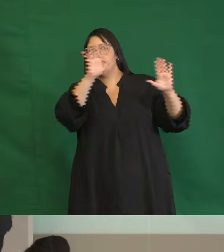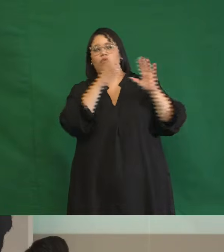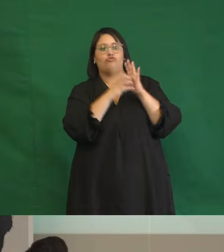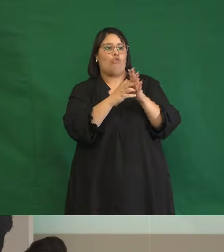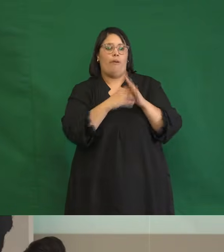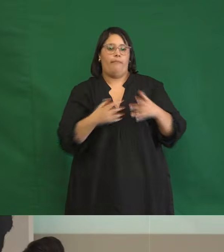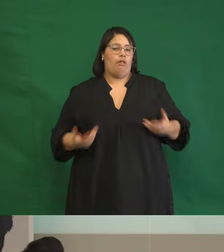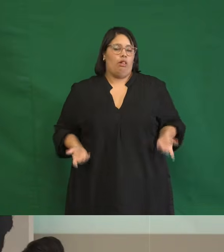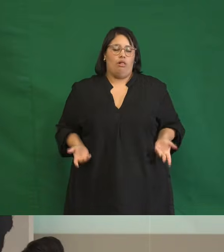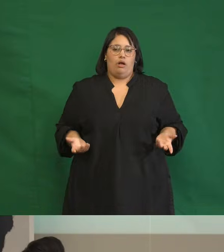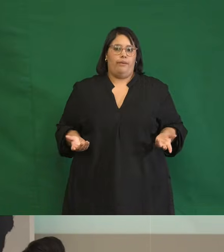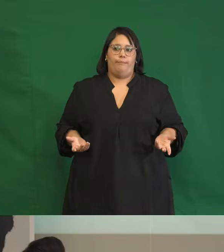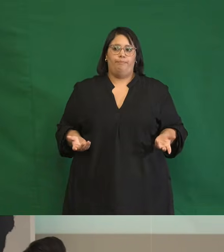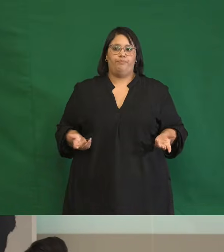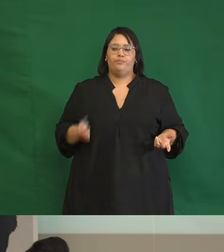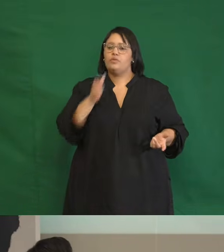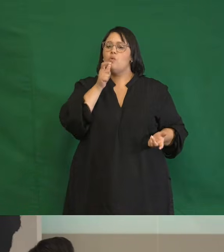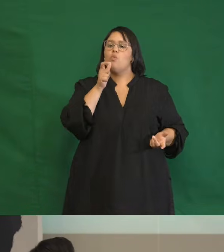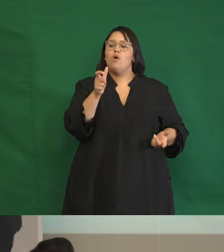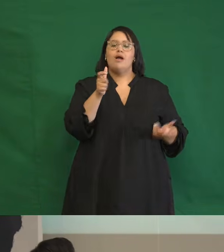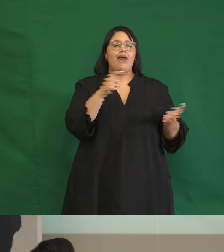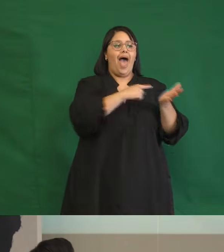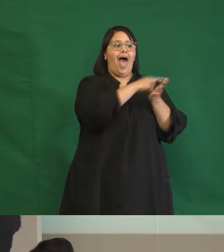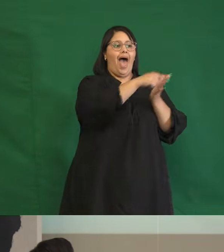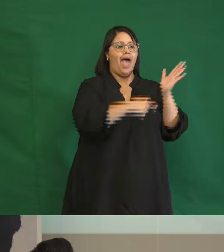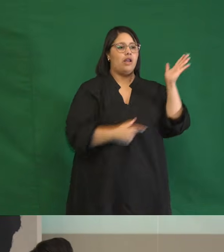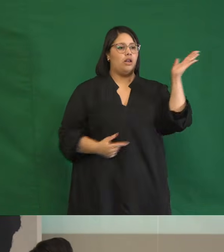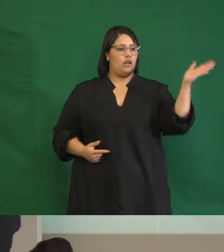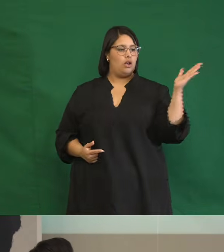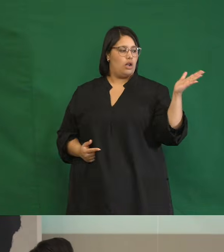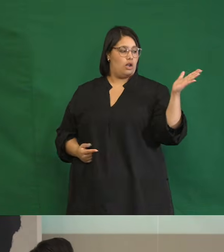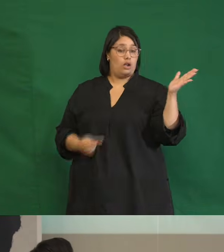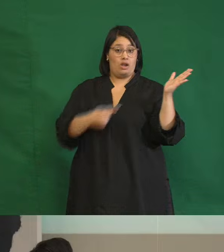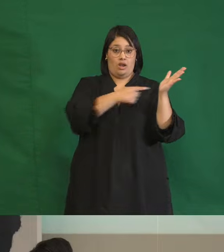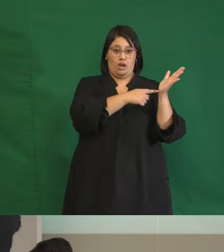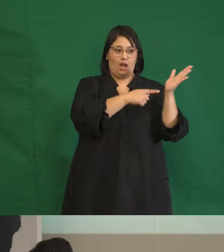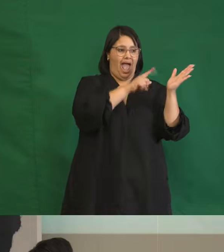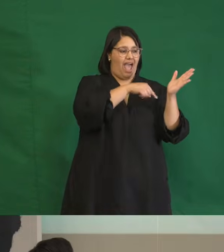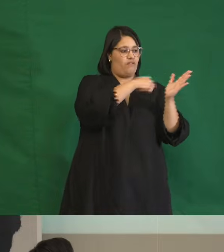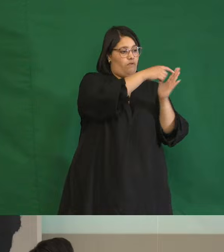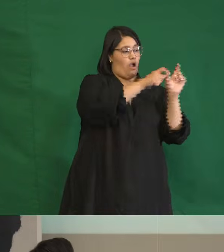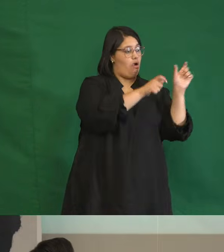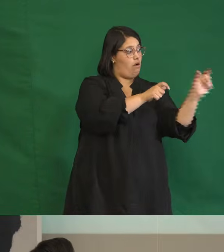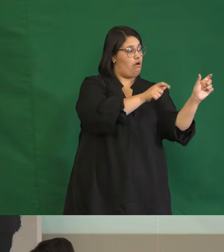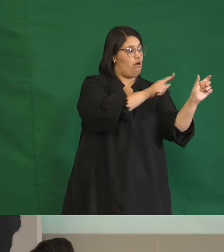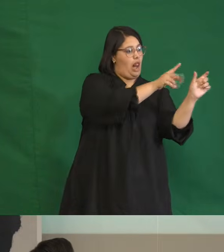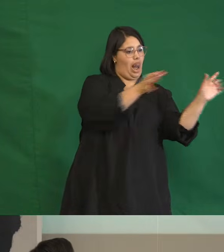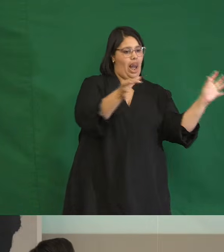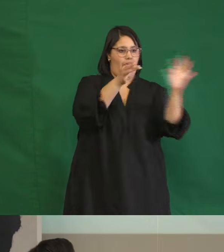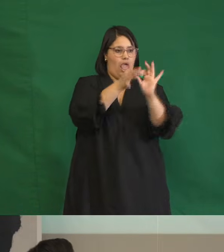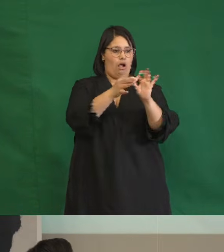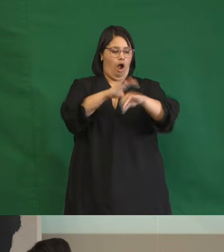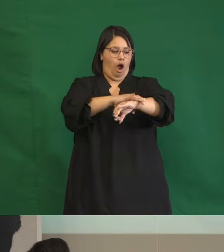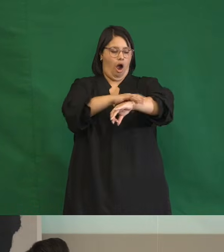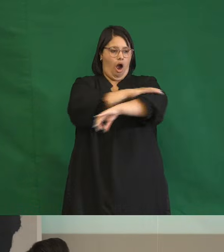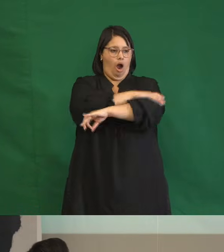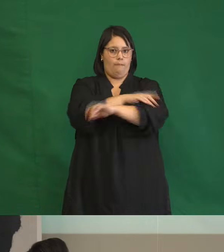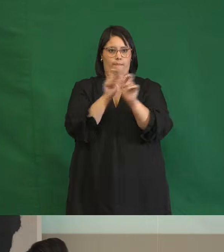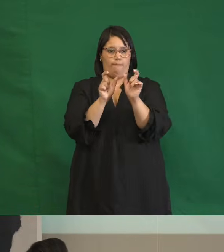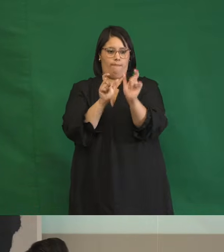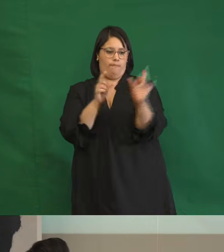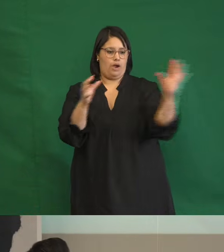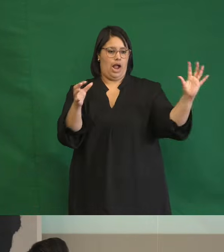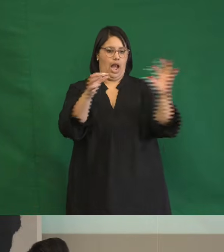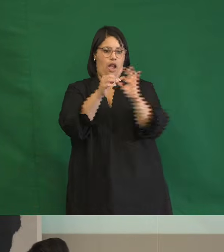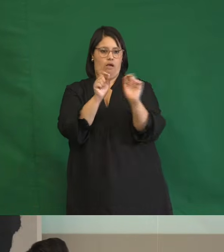instance, the word for hand is directly related to the word for arm, which is in